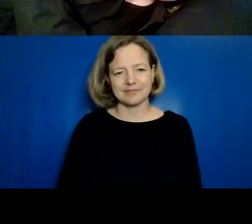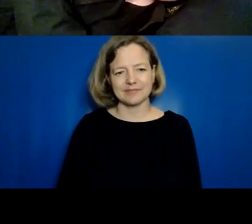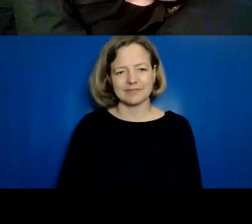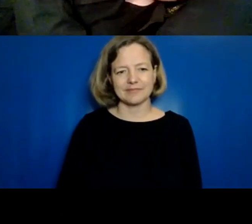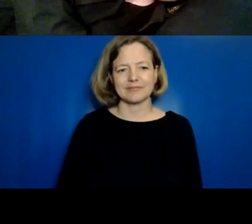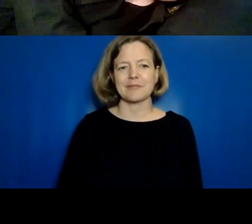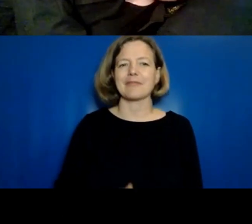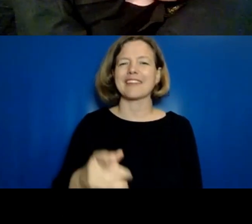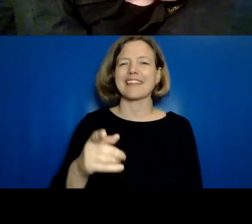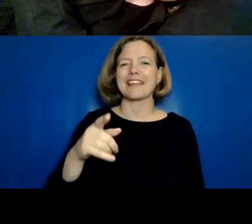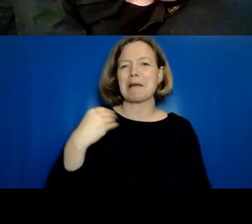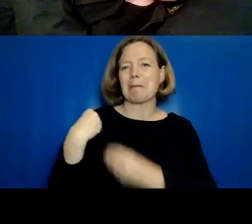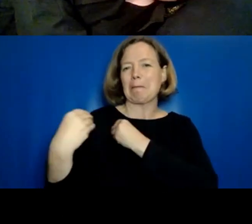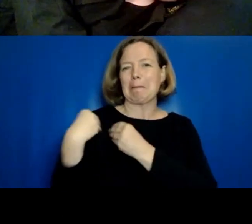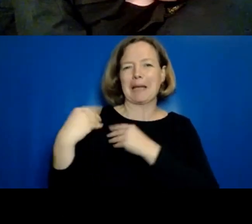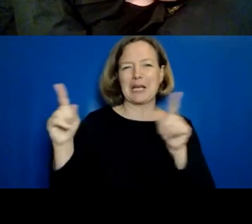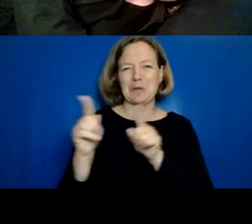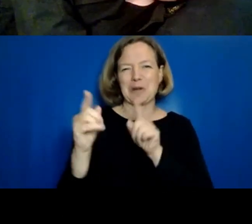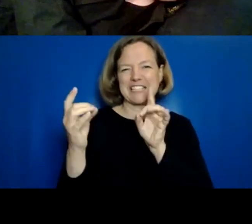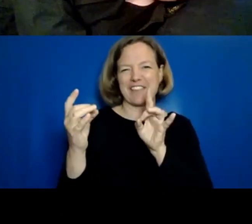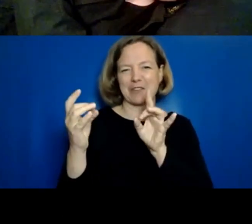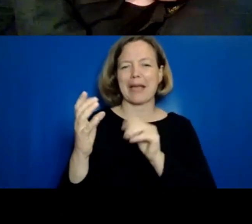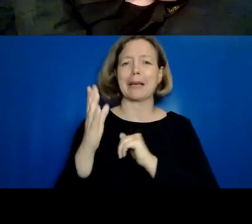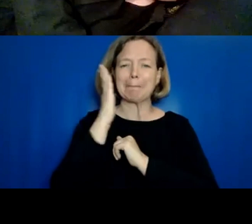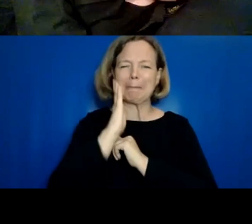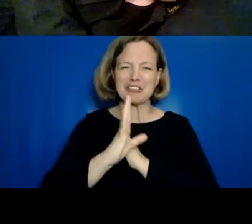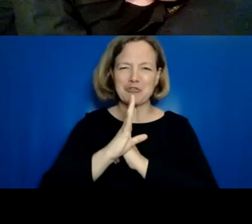sentences. So I'm going to give that a go.